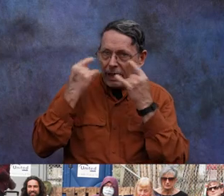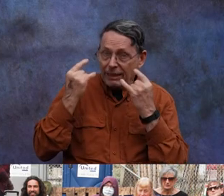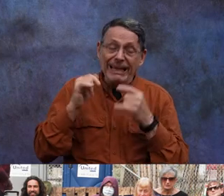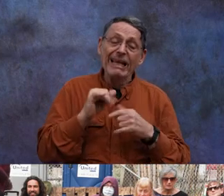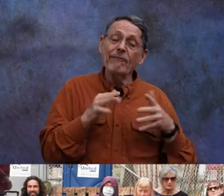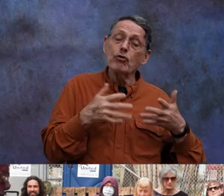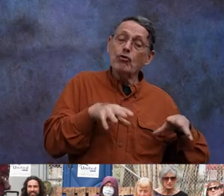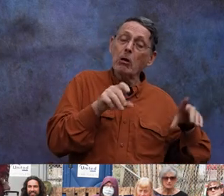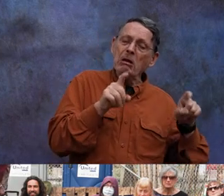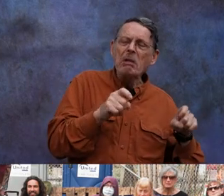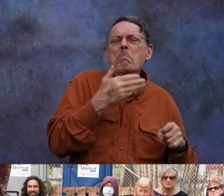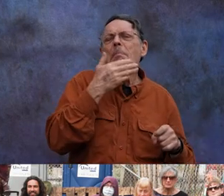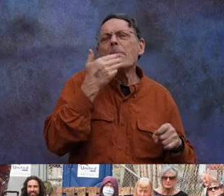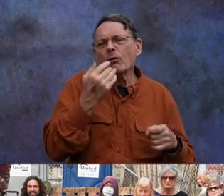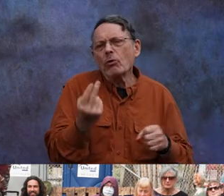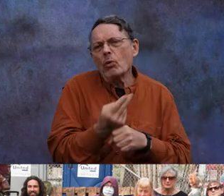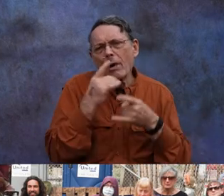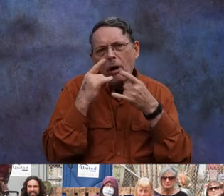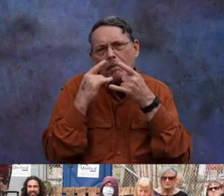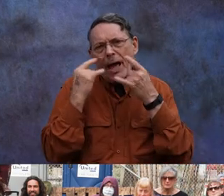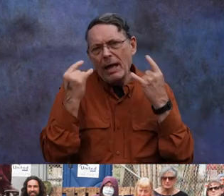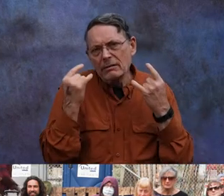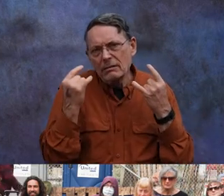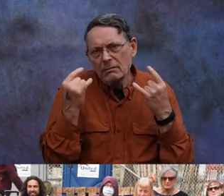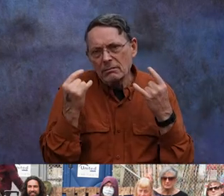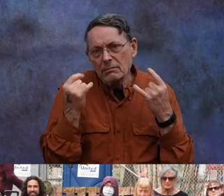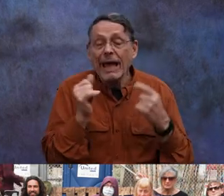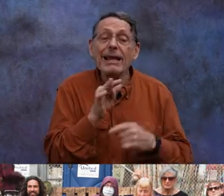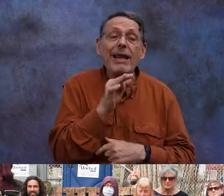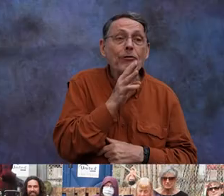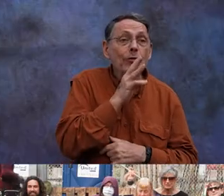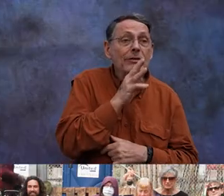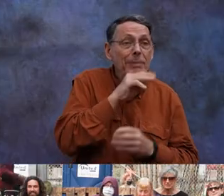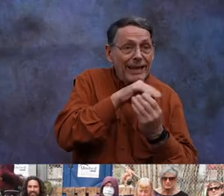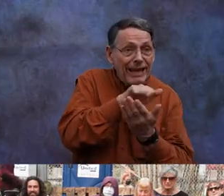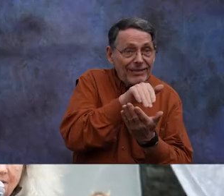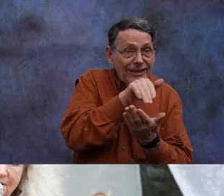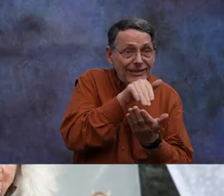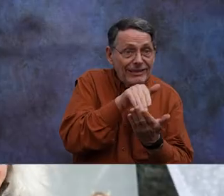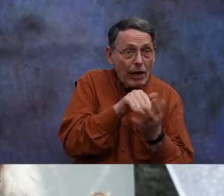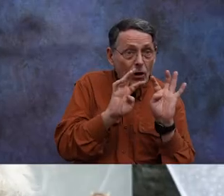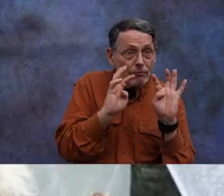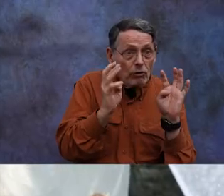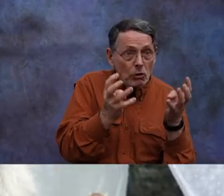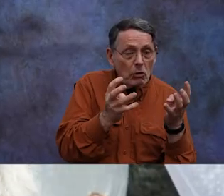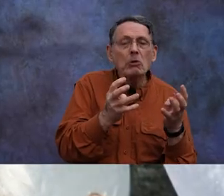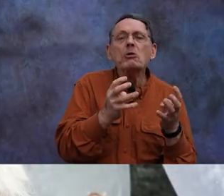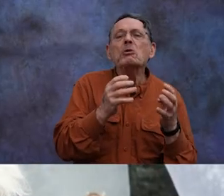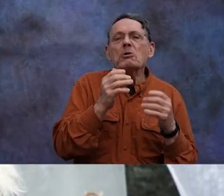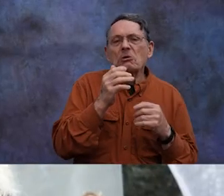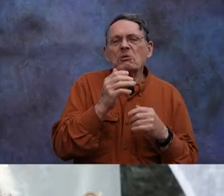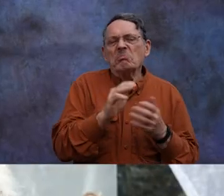we recommend that you wear a mask. If you are speaking in the center of the circle, you might have a